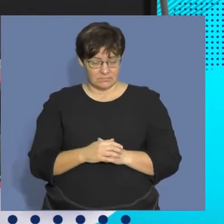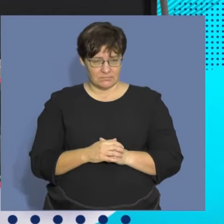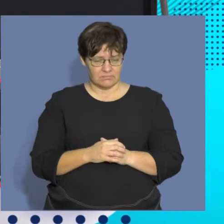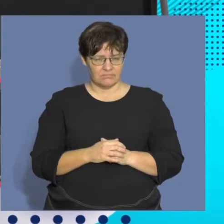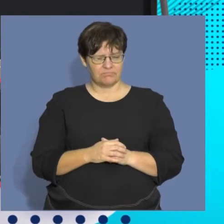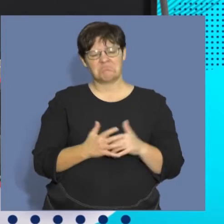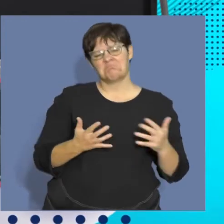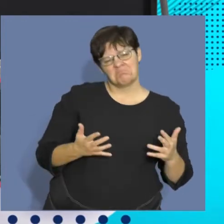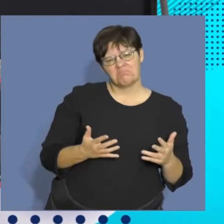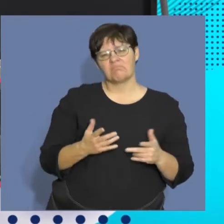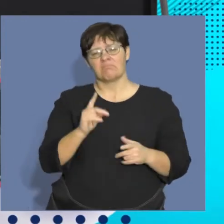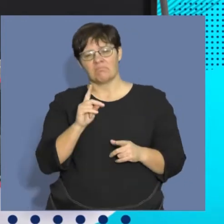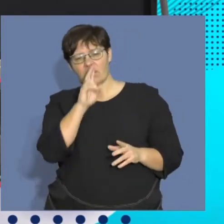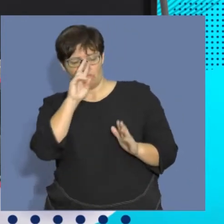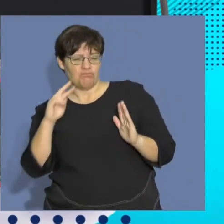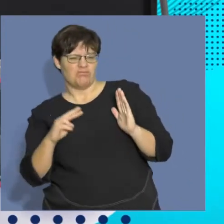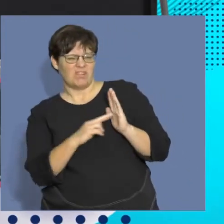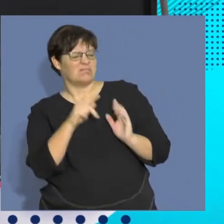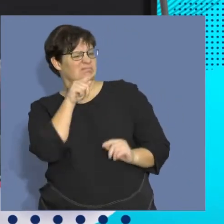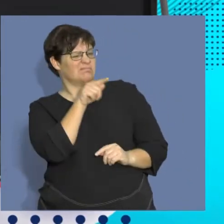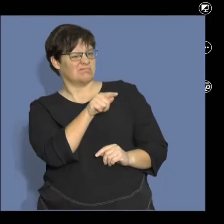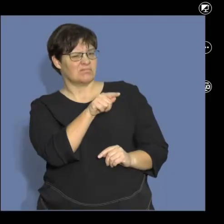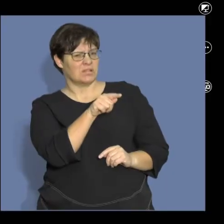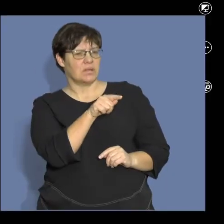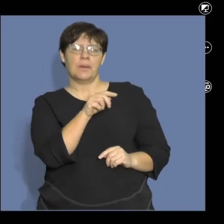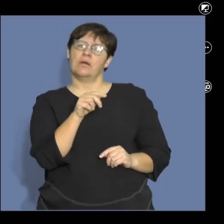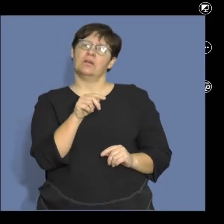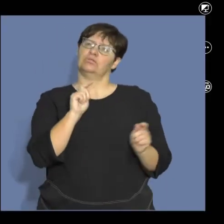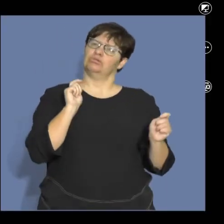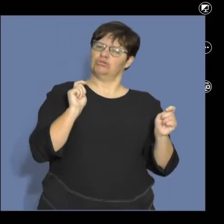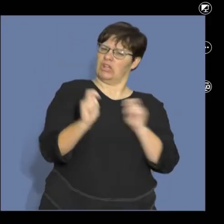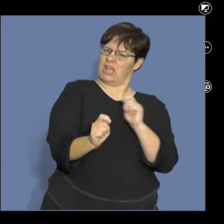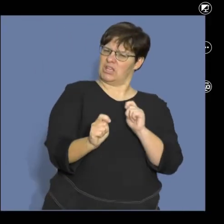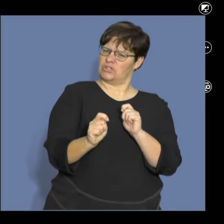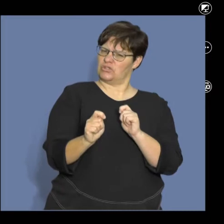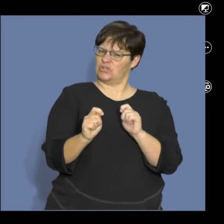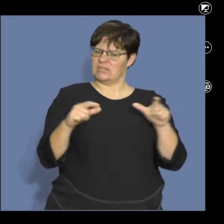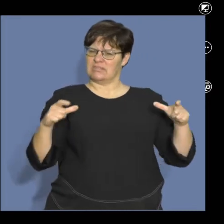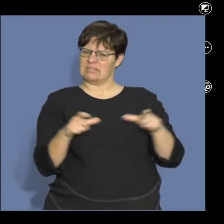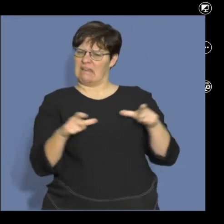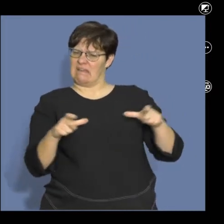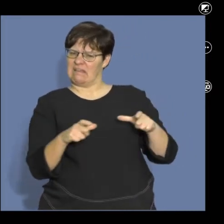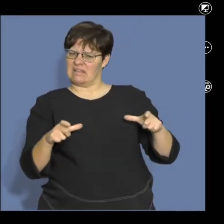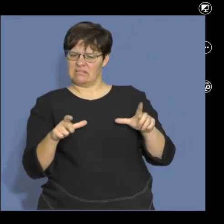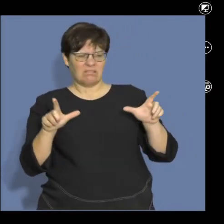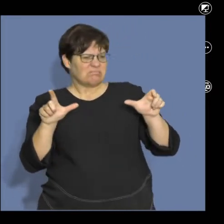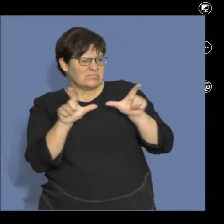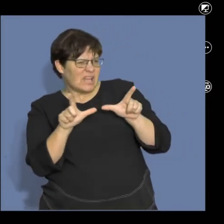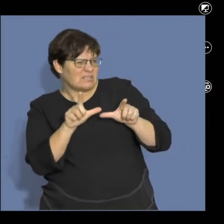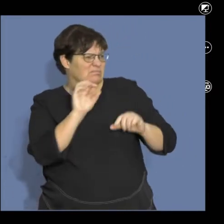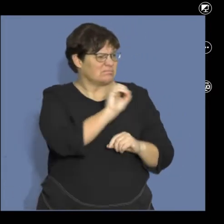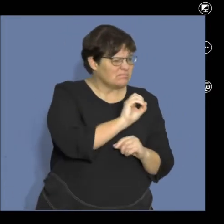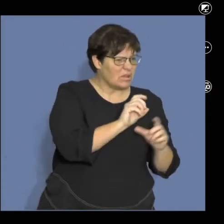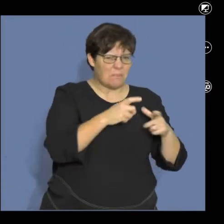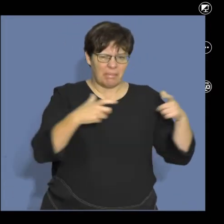a little bit of a reflection on what we mean by changes in population size. And